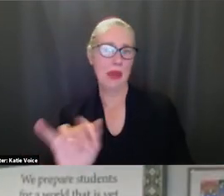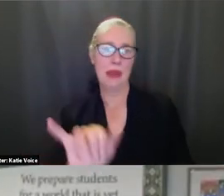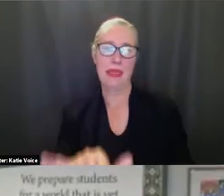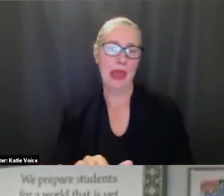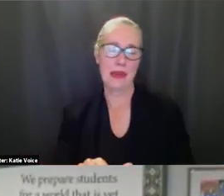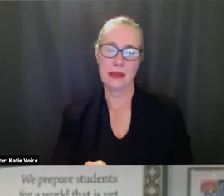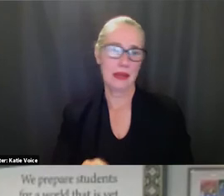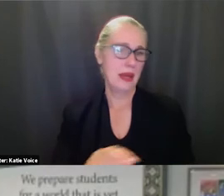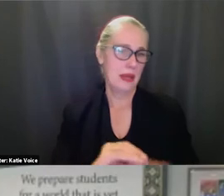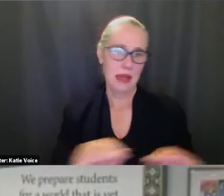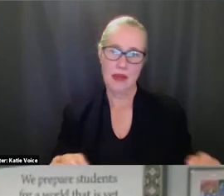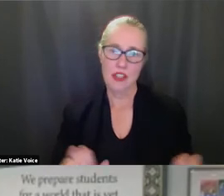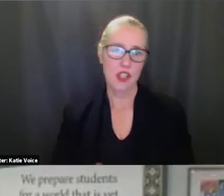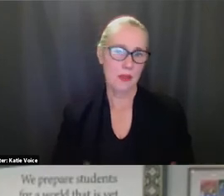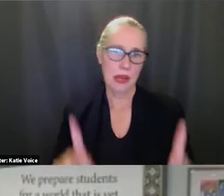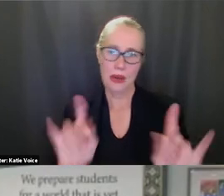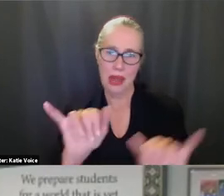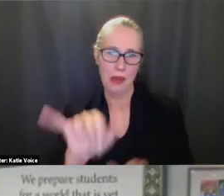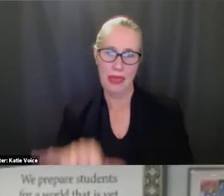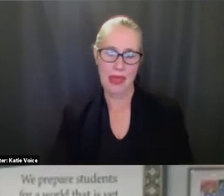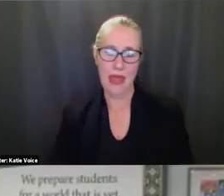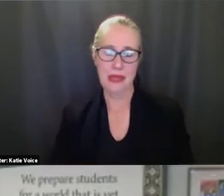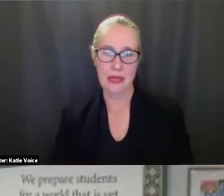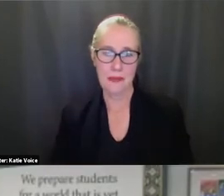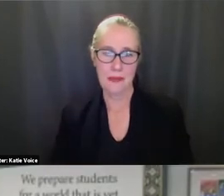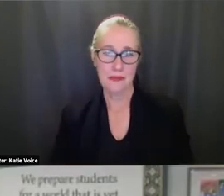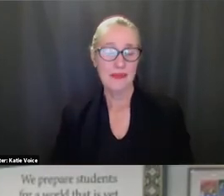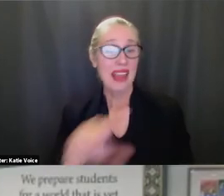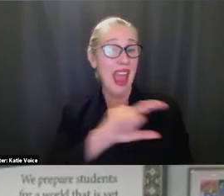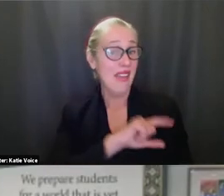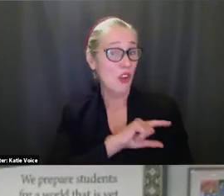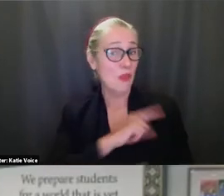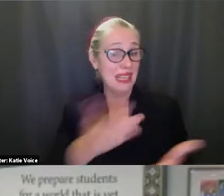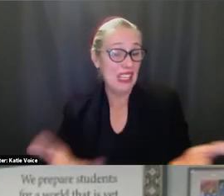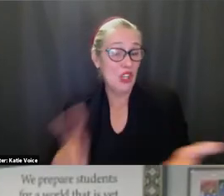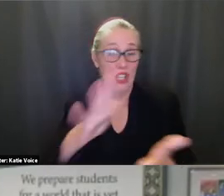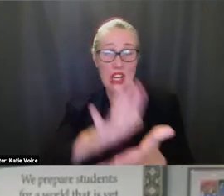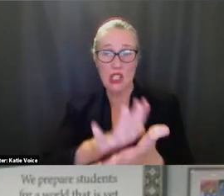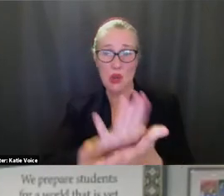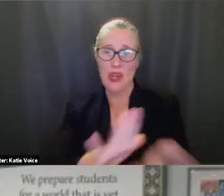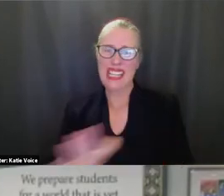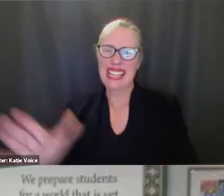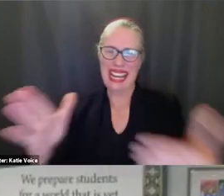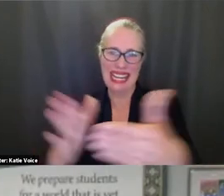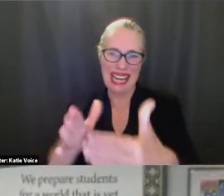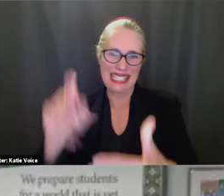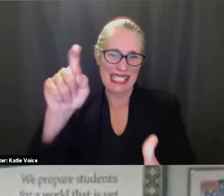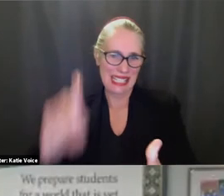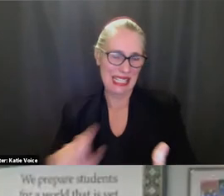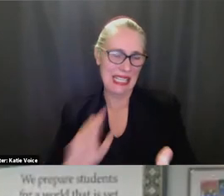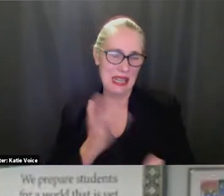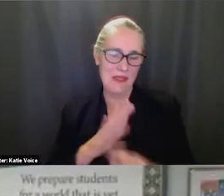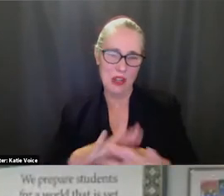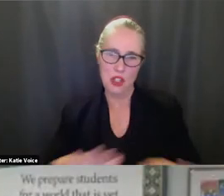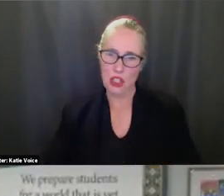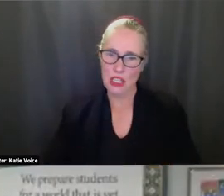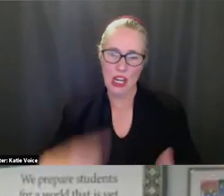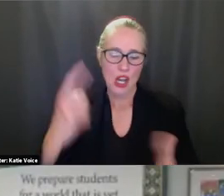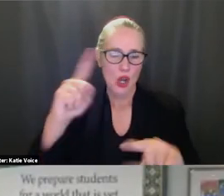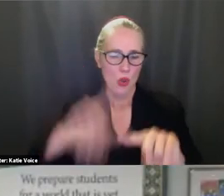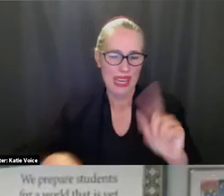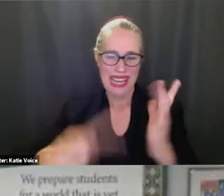none of us should be okay with that the presence of law enforcement in our schools works against the needs of our children we cannot discuss